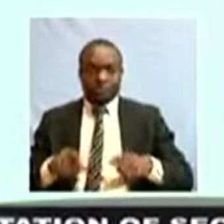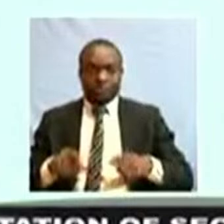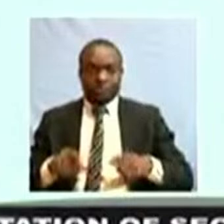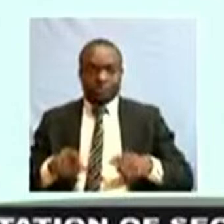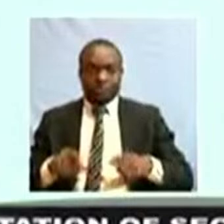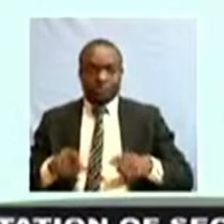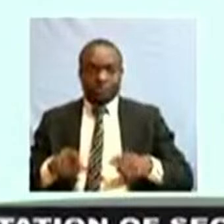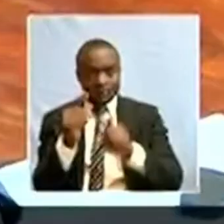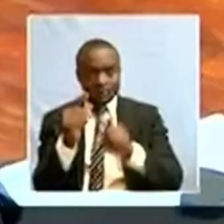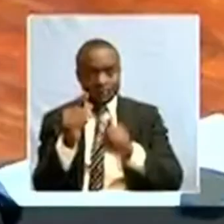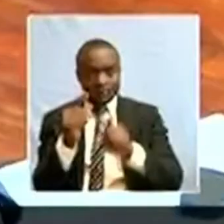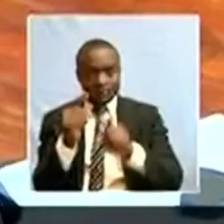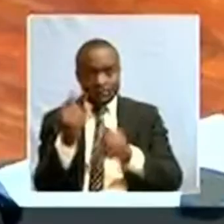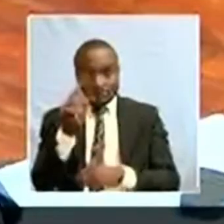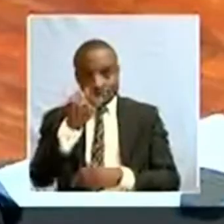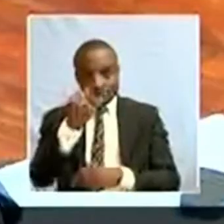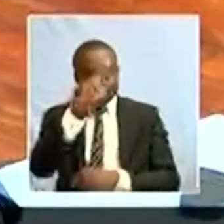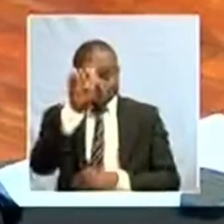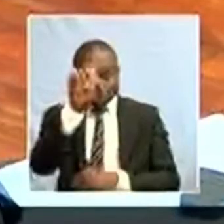Honorable, one question.